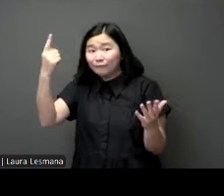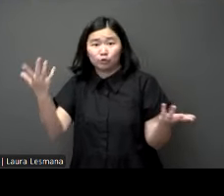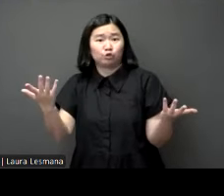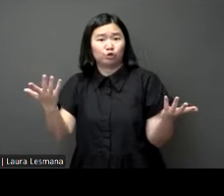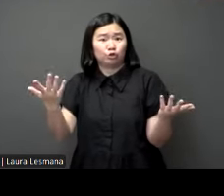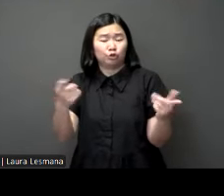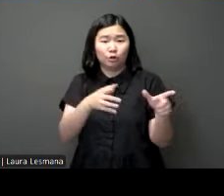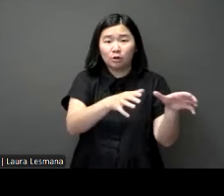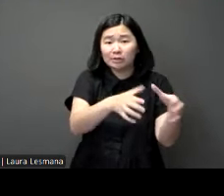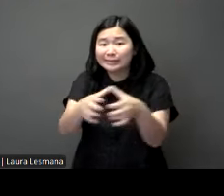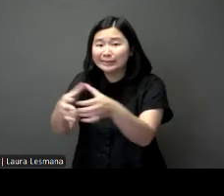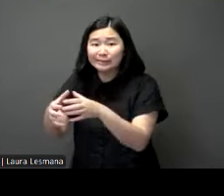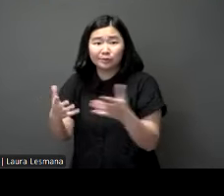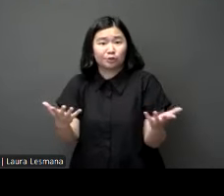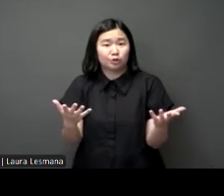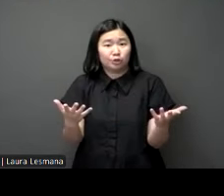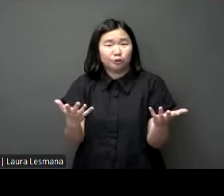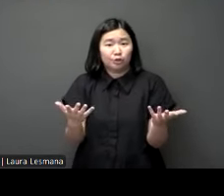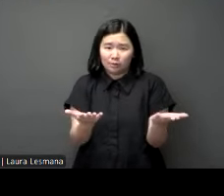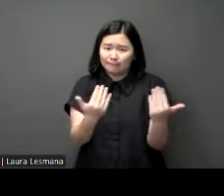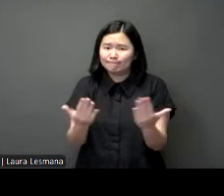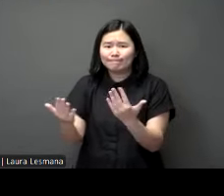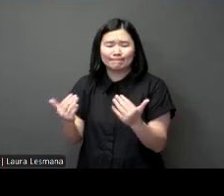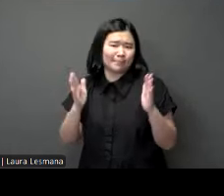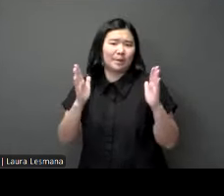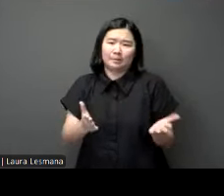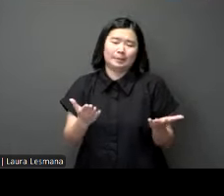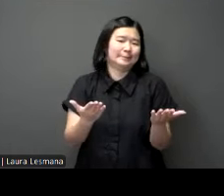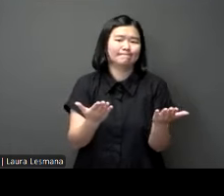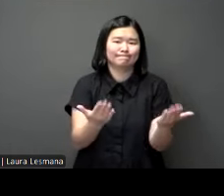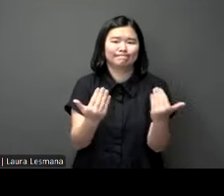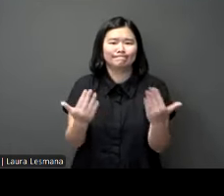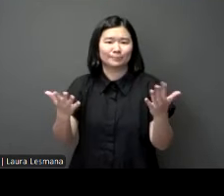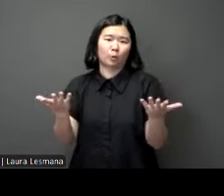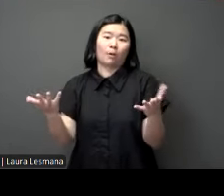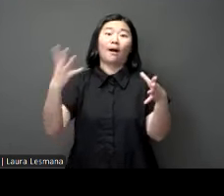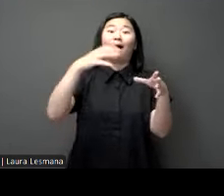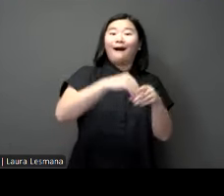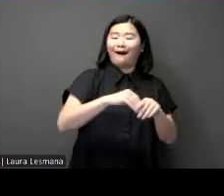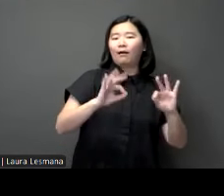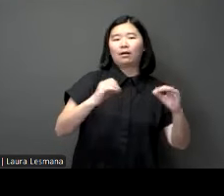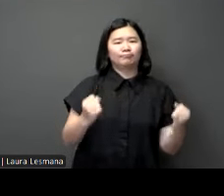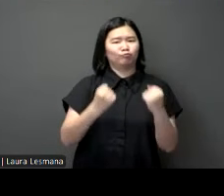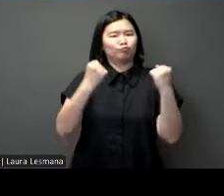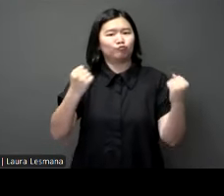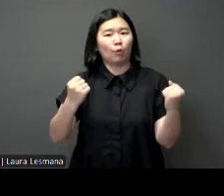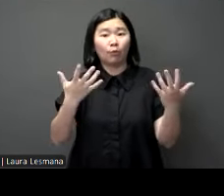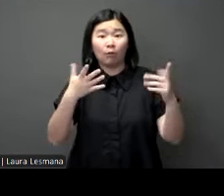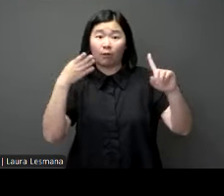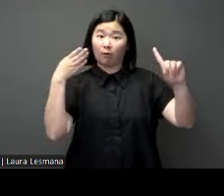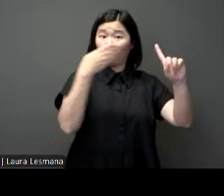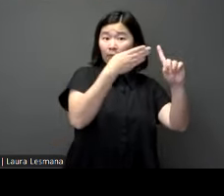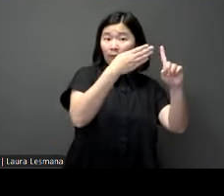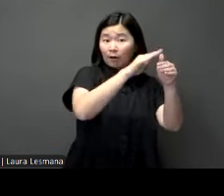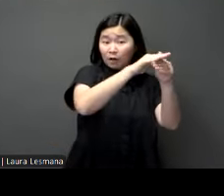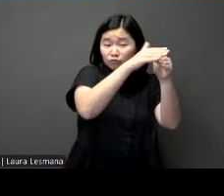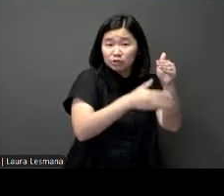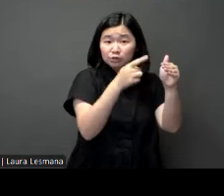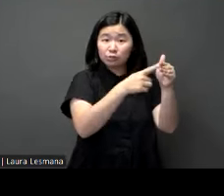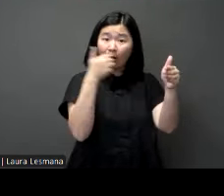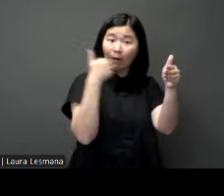that process, the process of change, so that we can see results and we can make attribution of where the